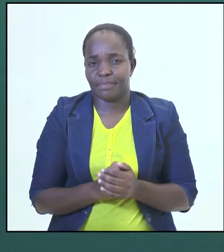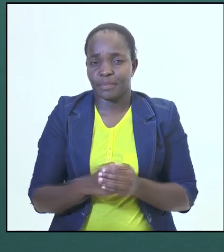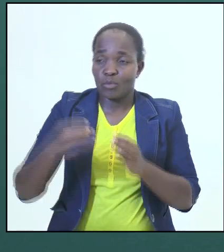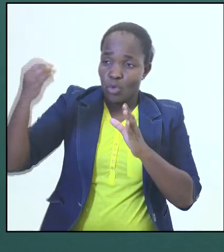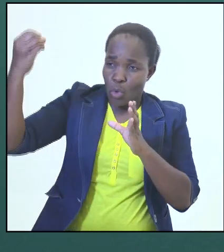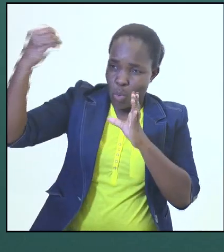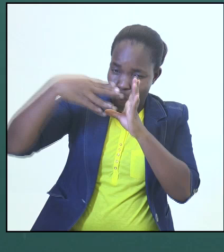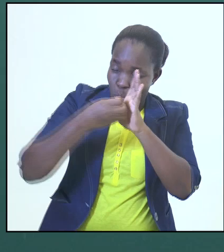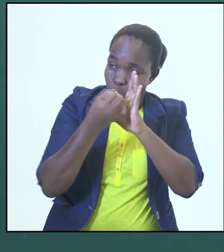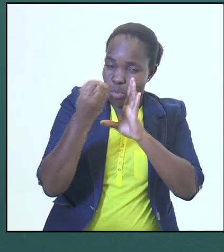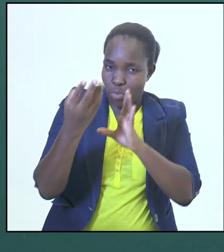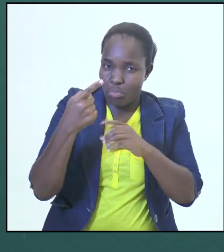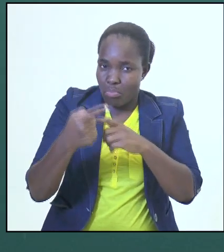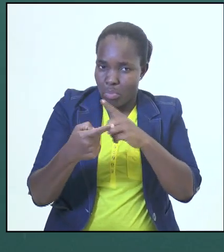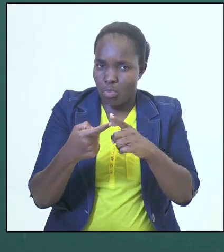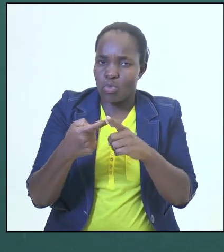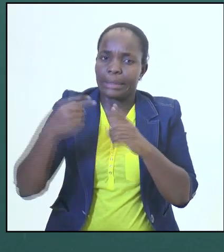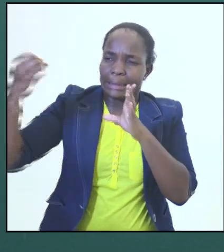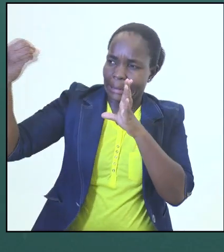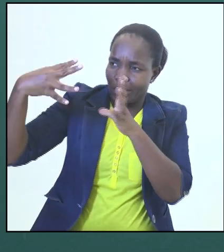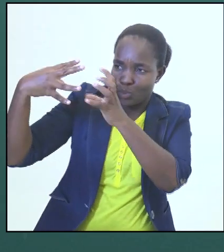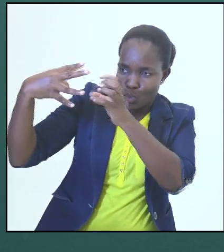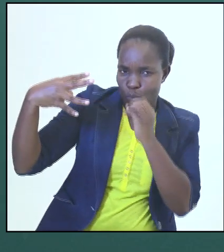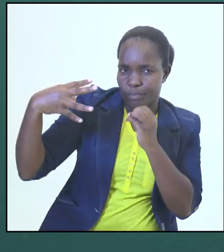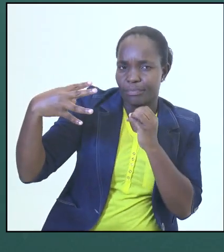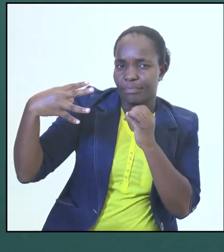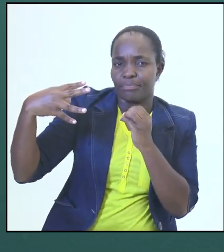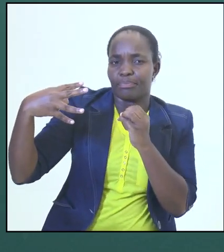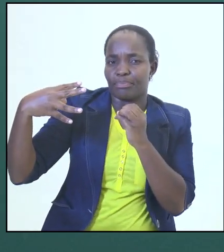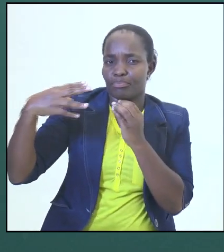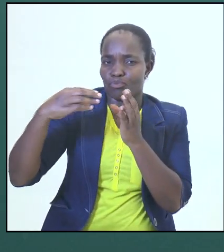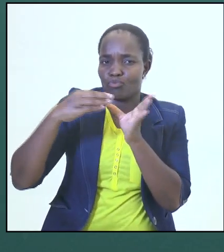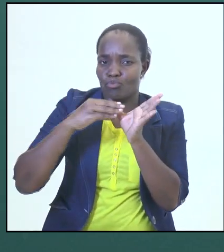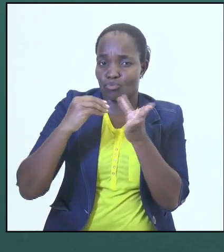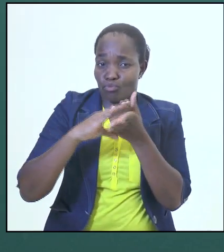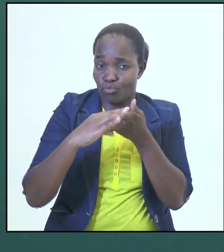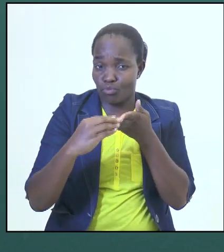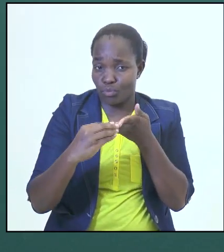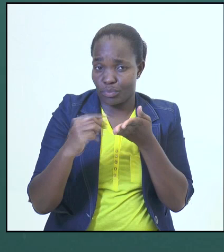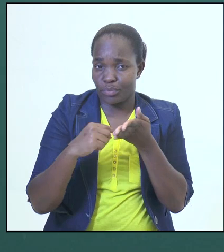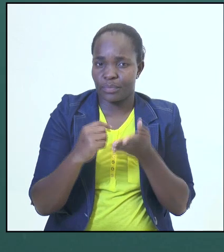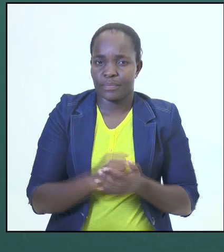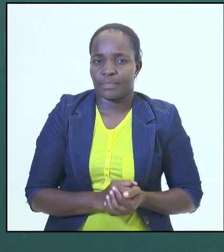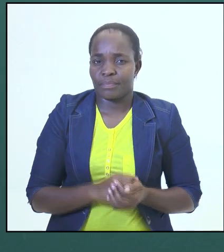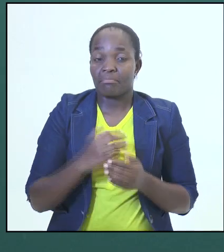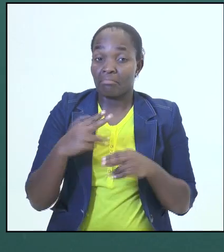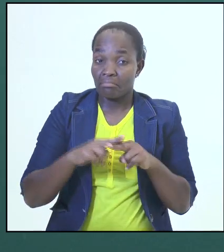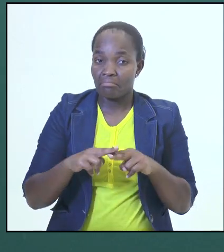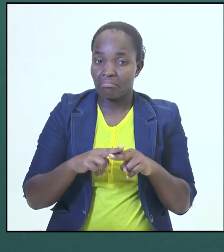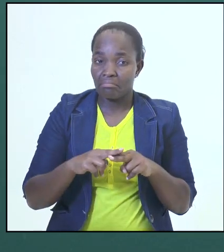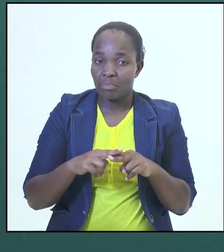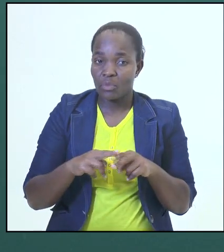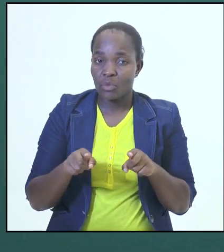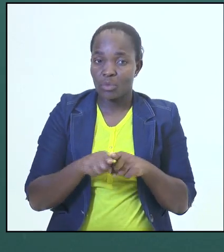Photosynthesis is the process where light is captured by chlorophyll in the chloroplast inside the leaf and used to reduce